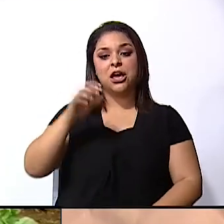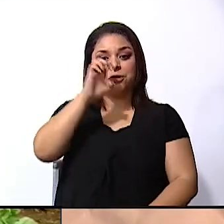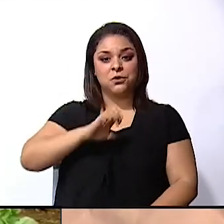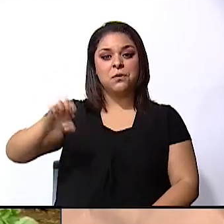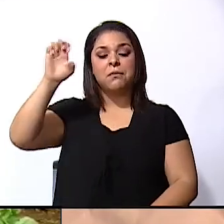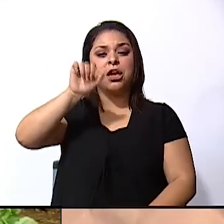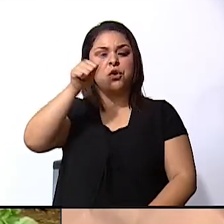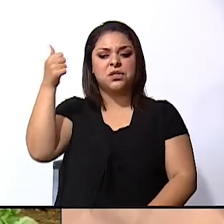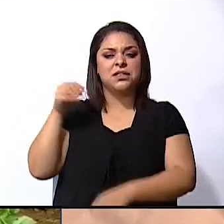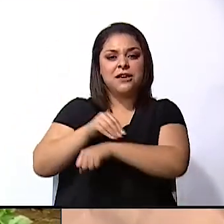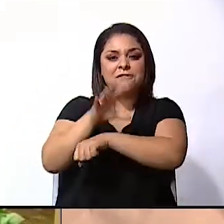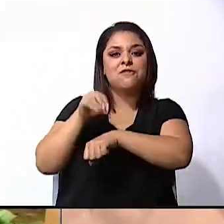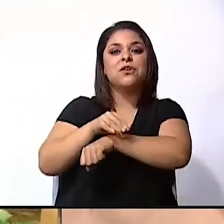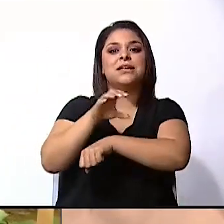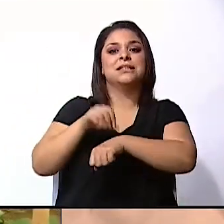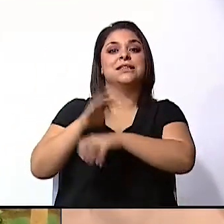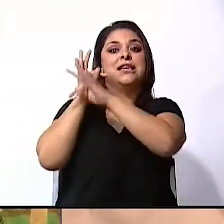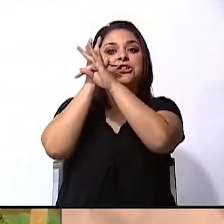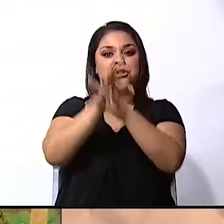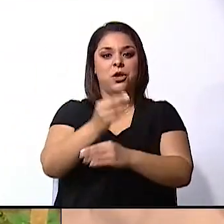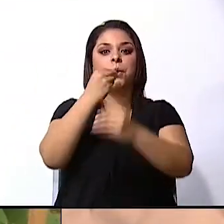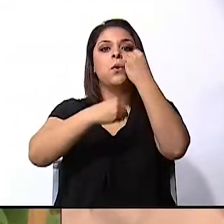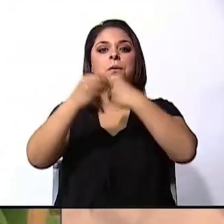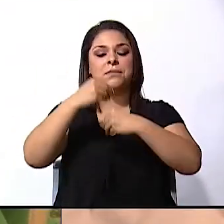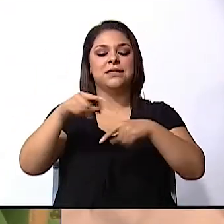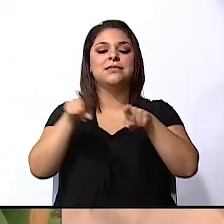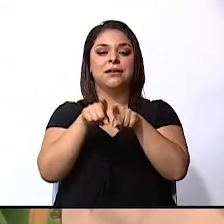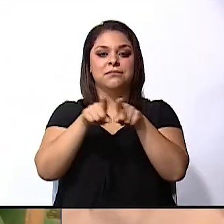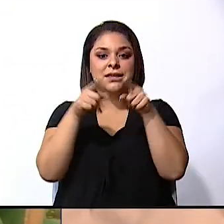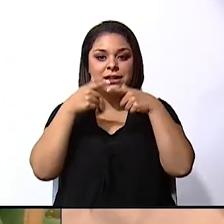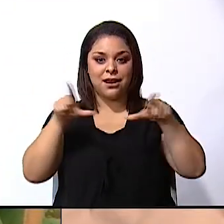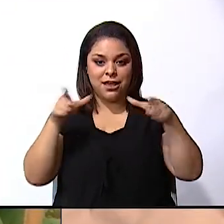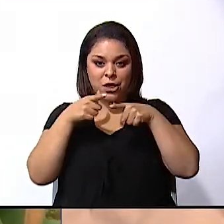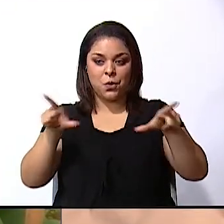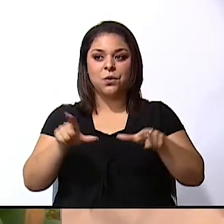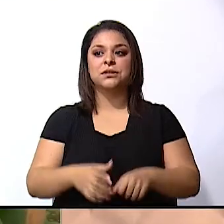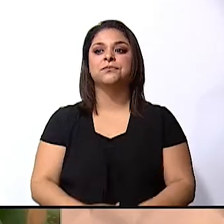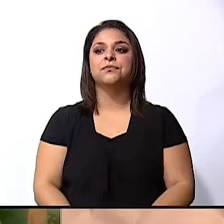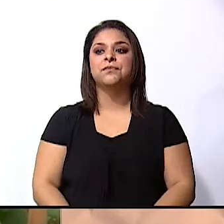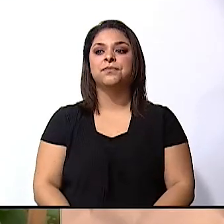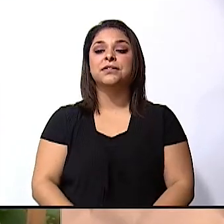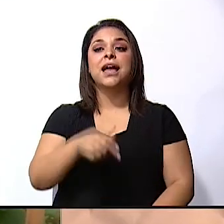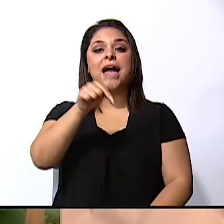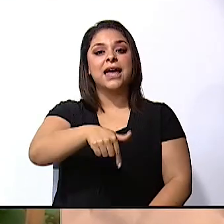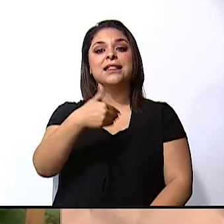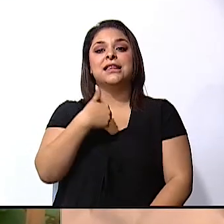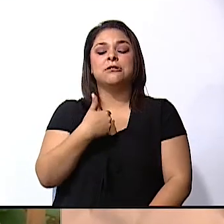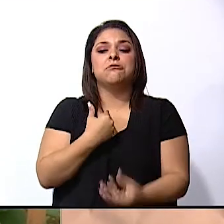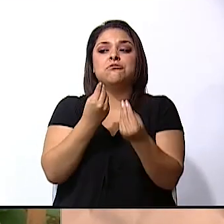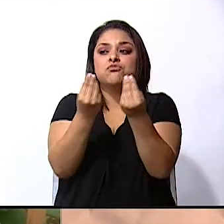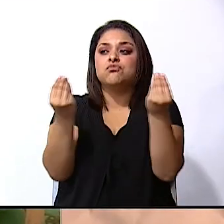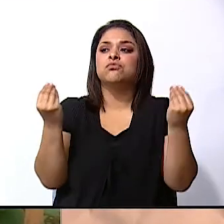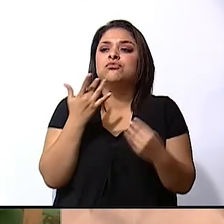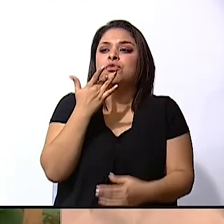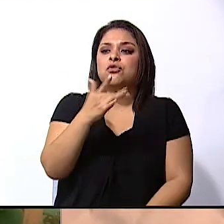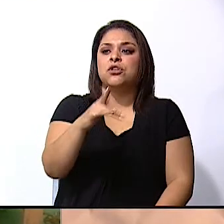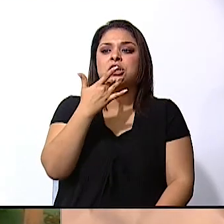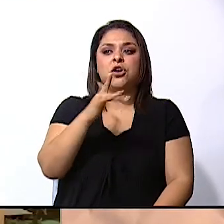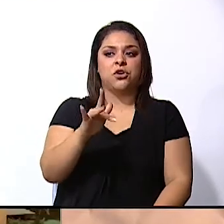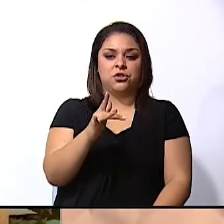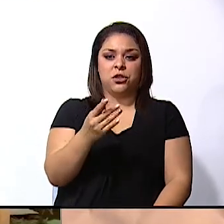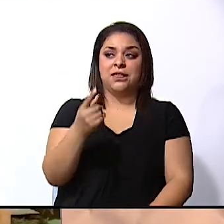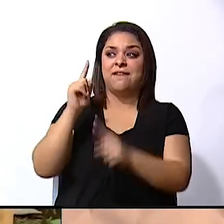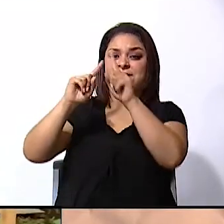others has influenced our traditional food and language. In Terra food, have many delicious dishes from different countries.